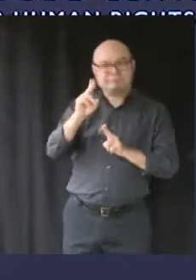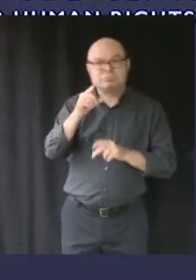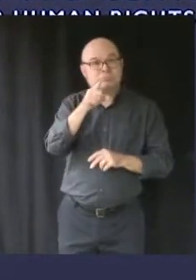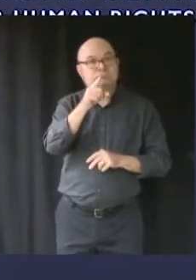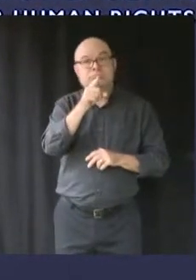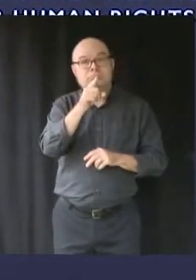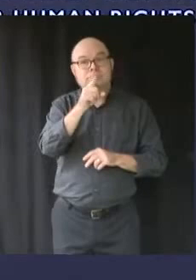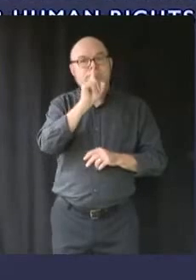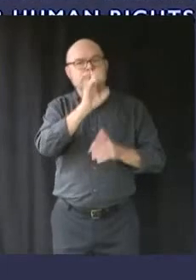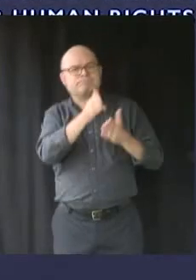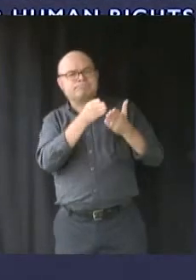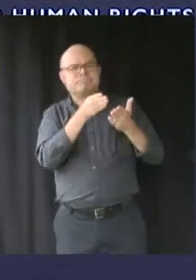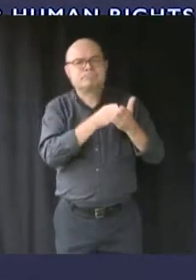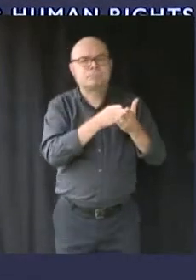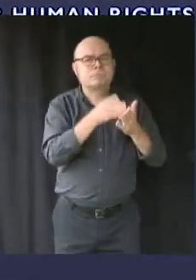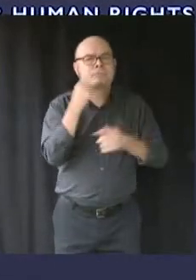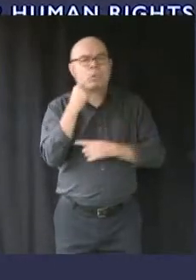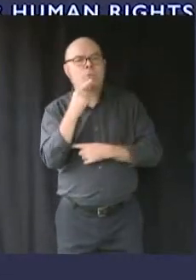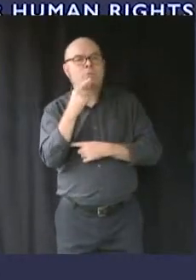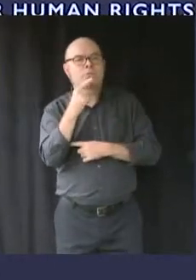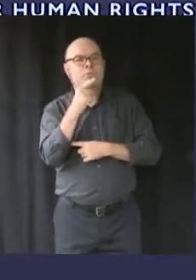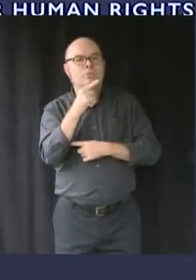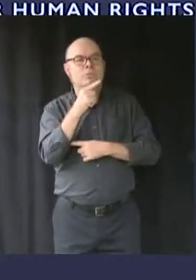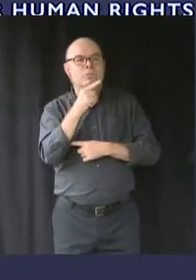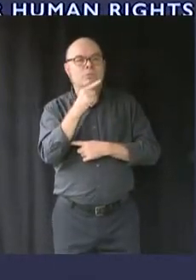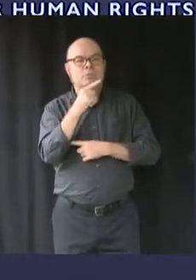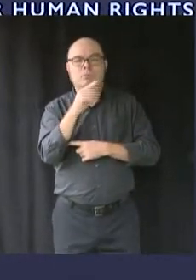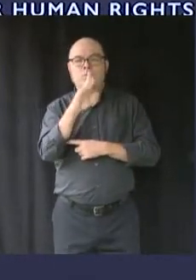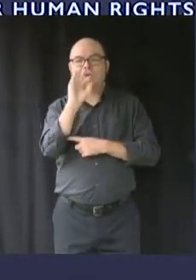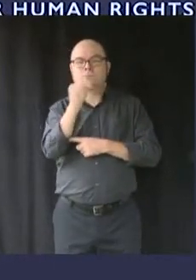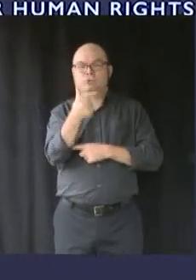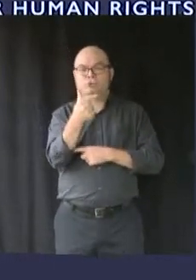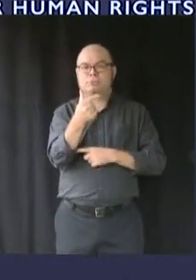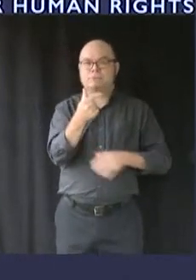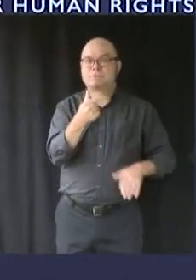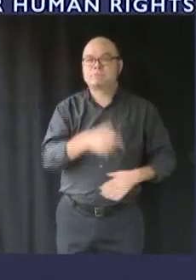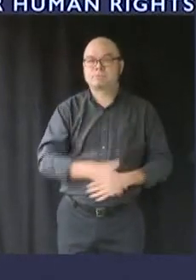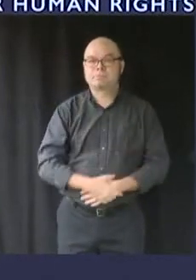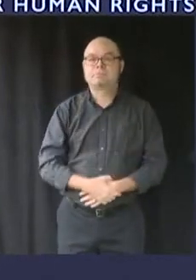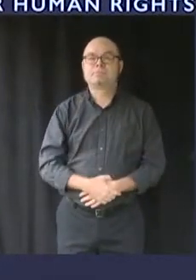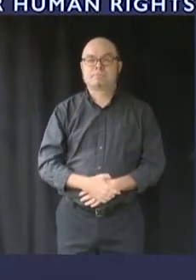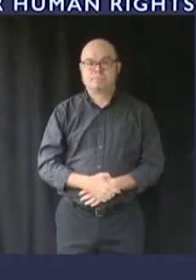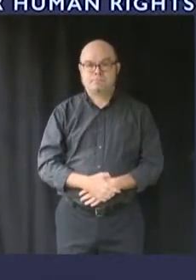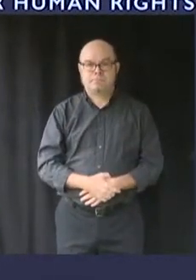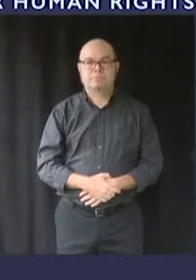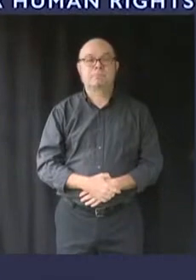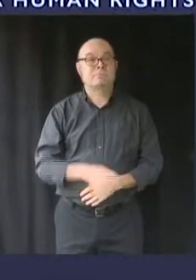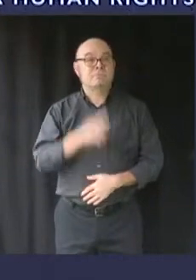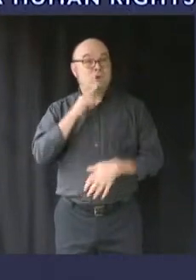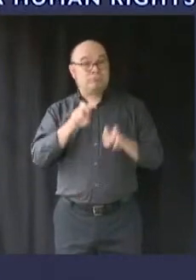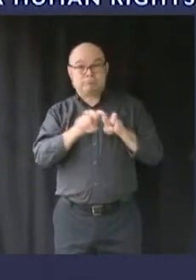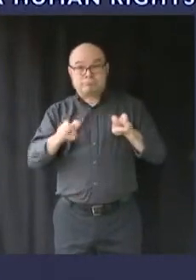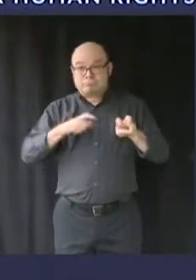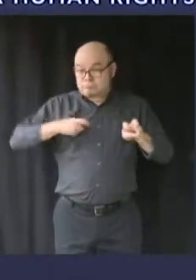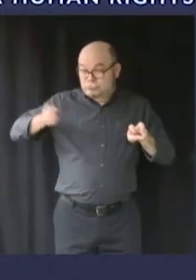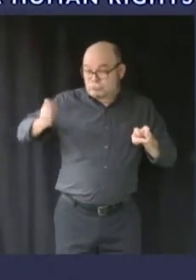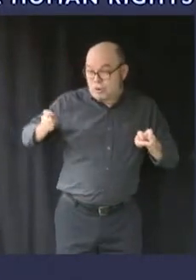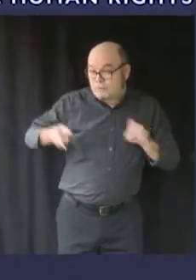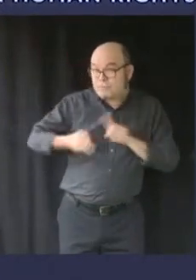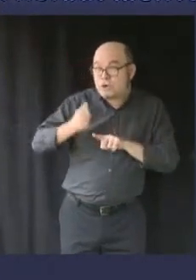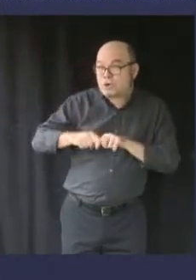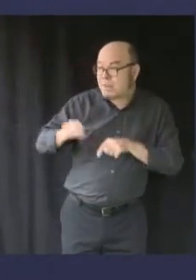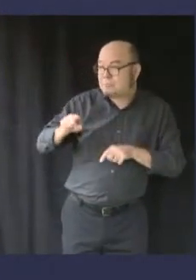These procedures were the first international condemnation of genocide